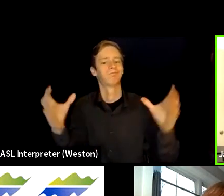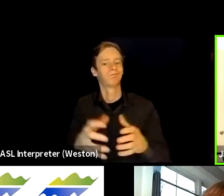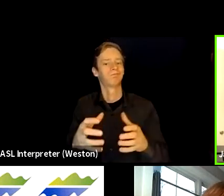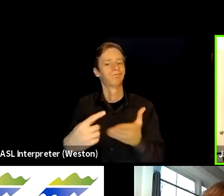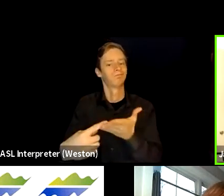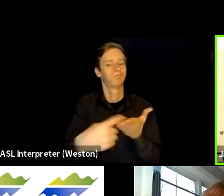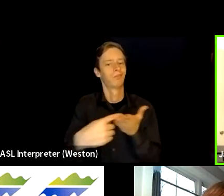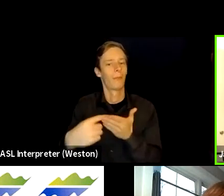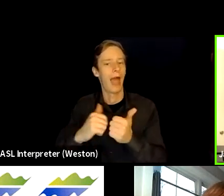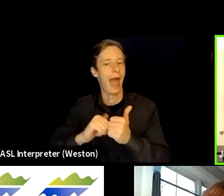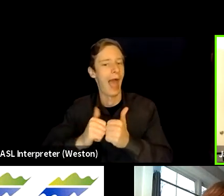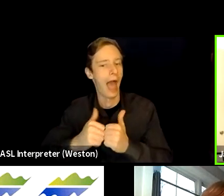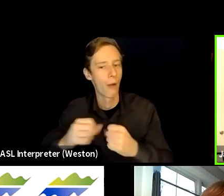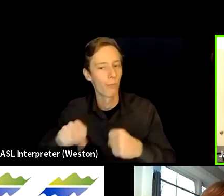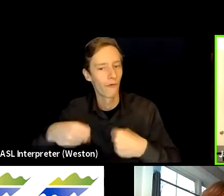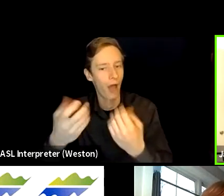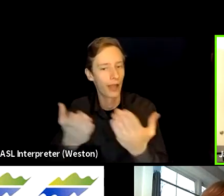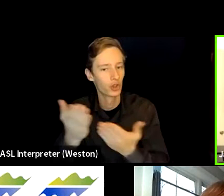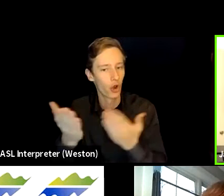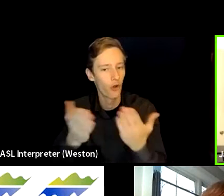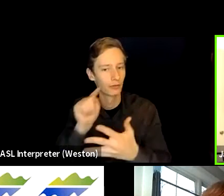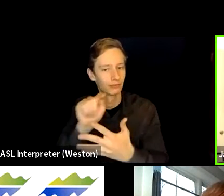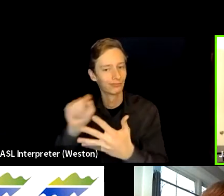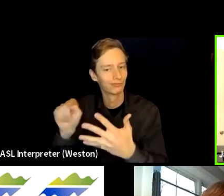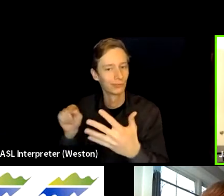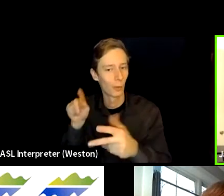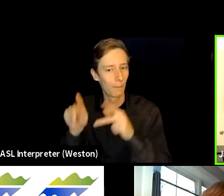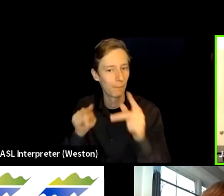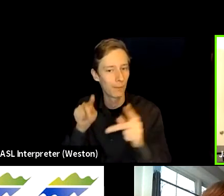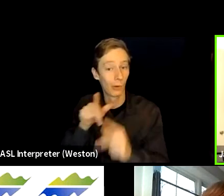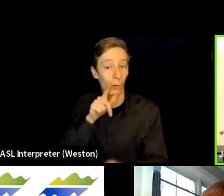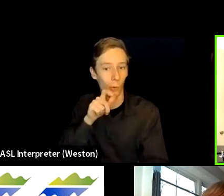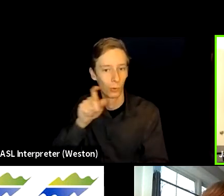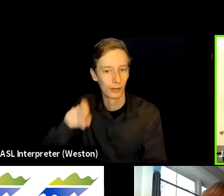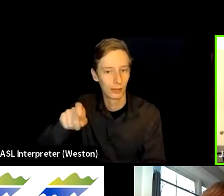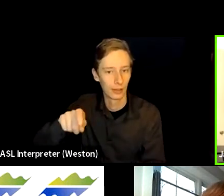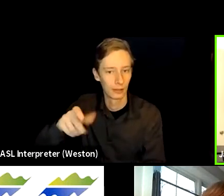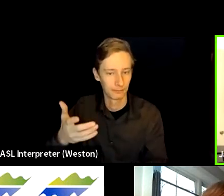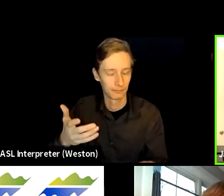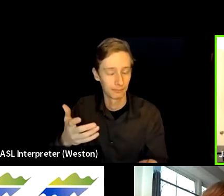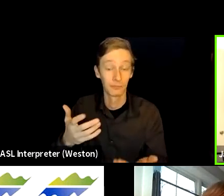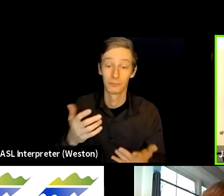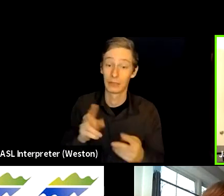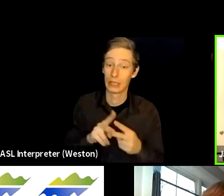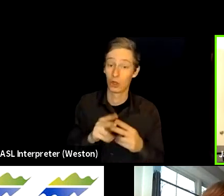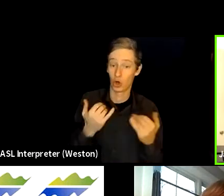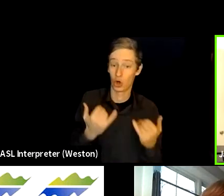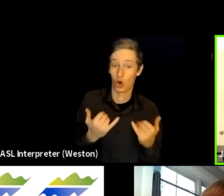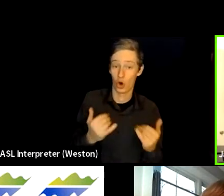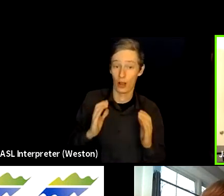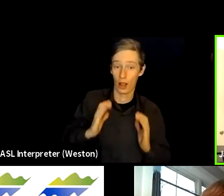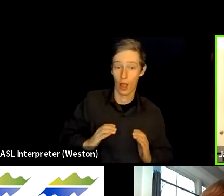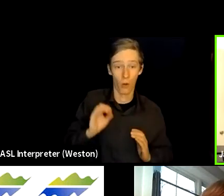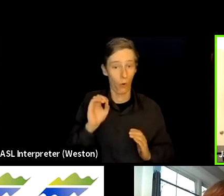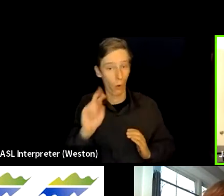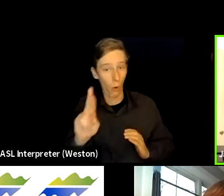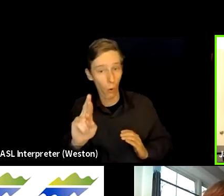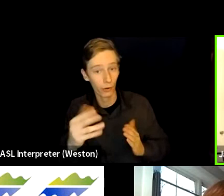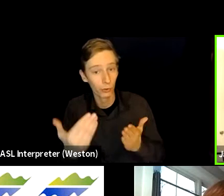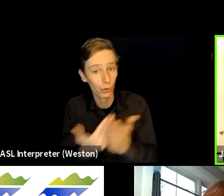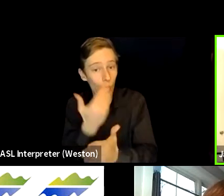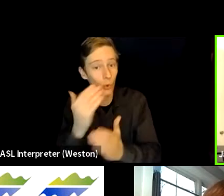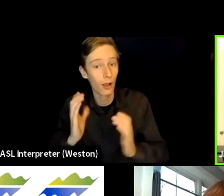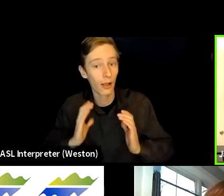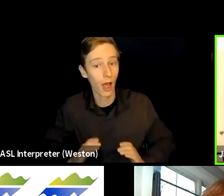could deliver services to those individuals in need, either our current clients or new clients, people in the